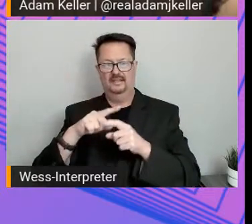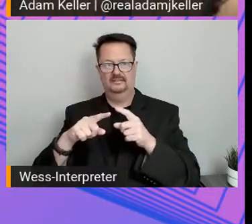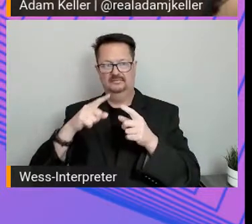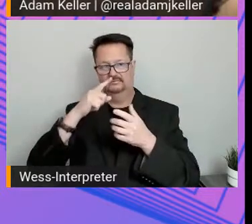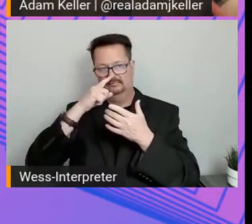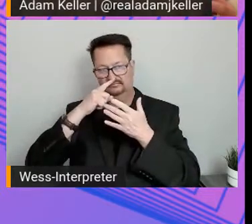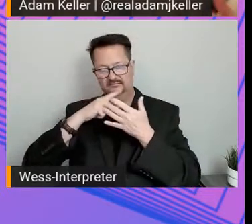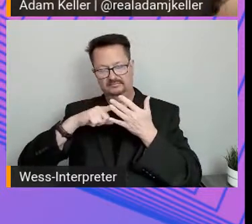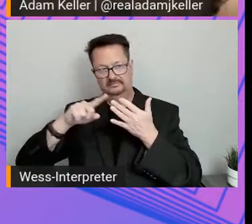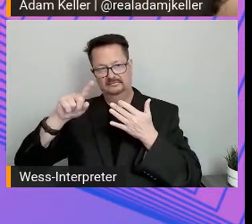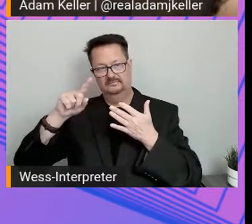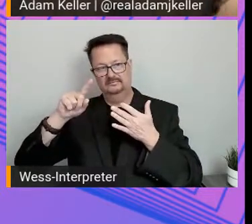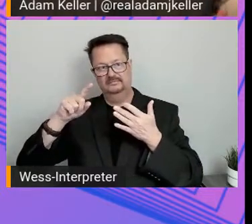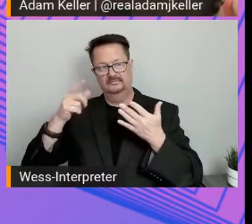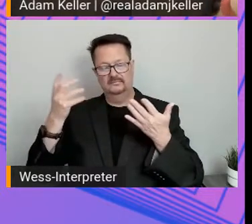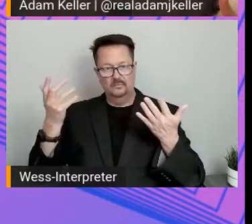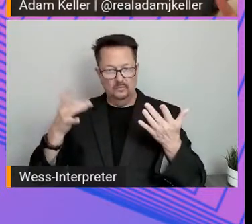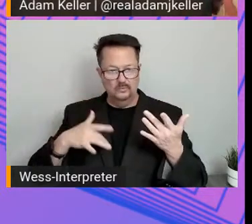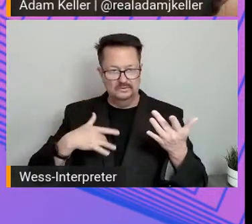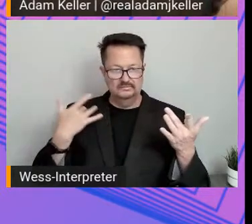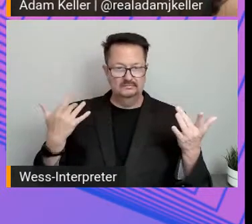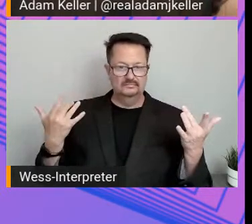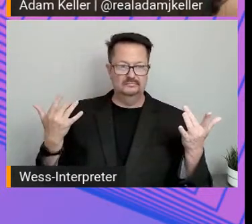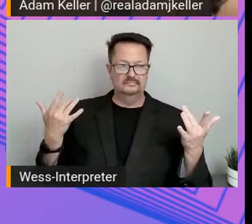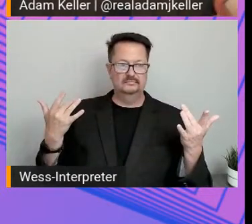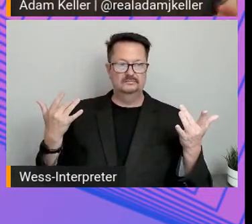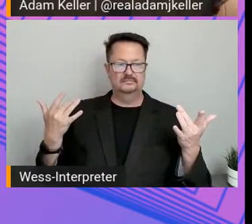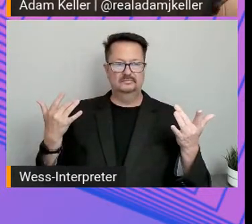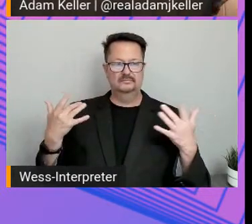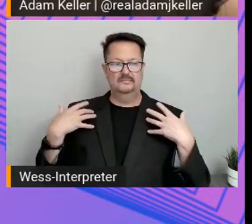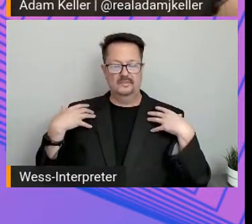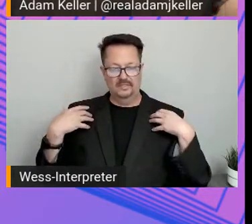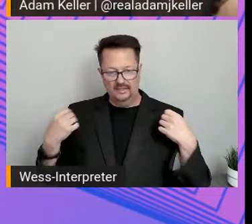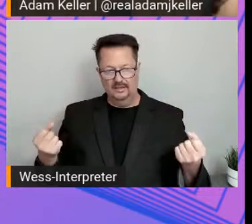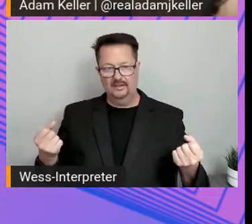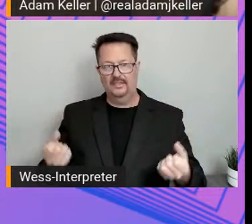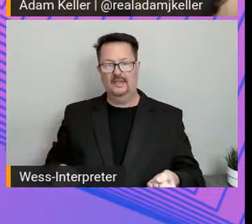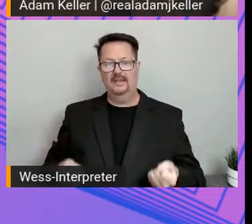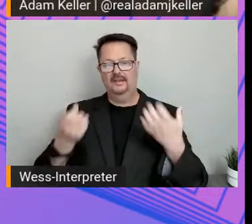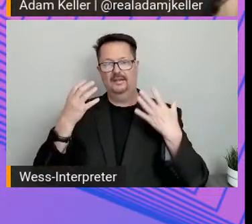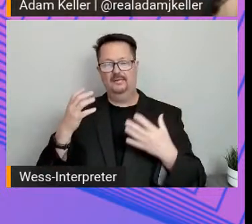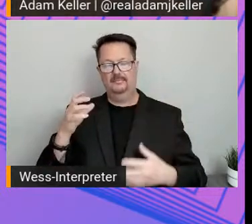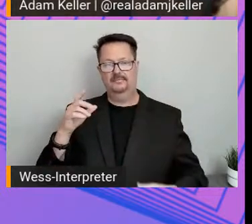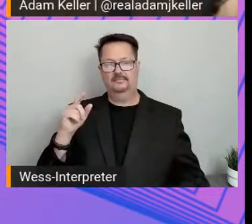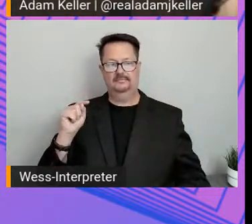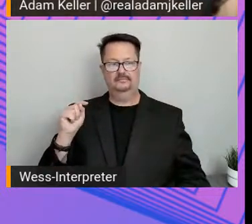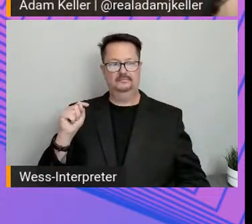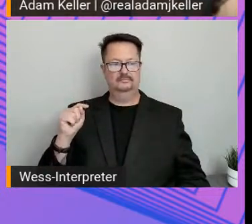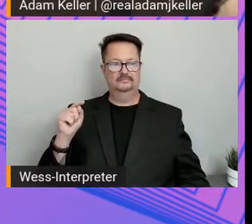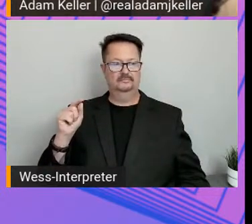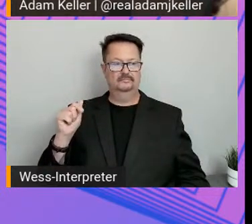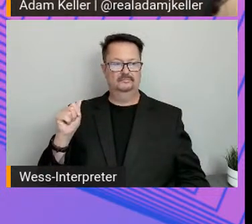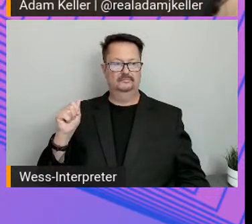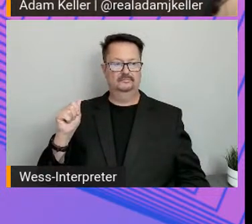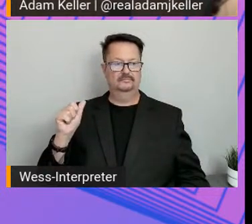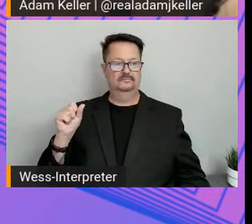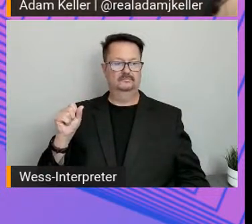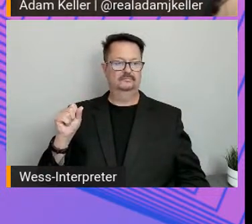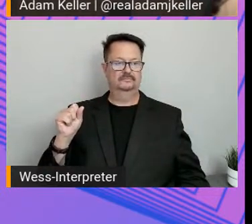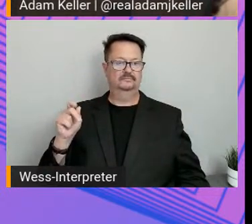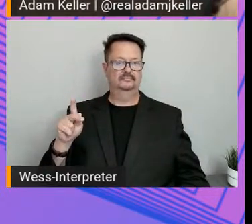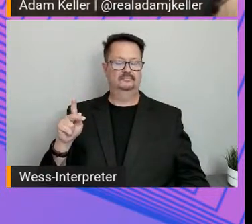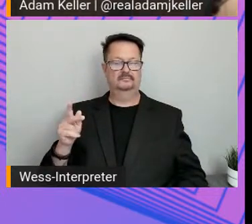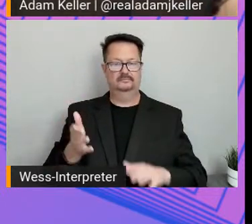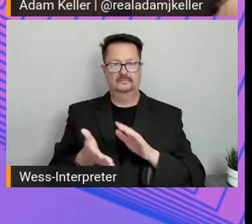my service. How's the health of my service? How many tasks are running? And give me some details on that.